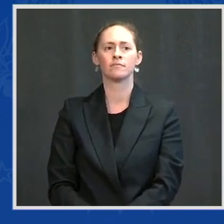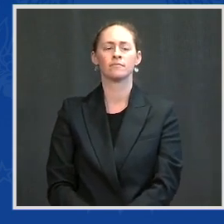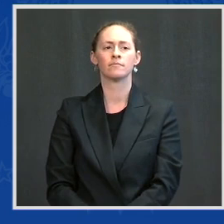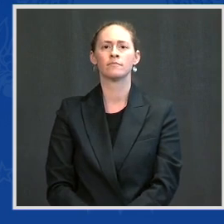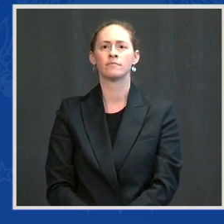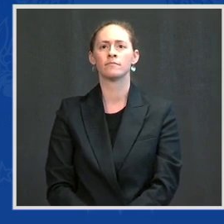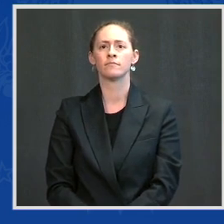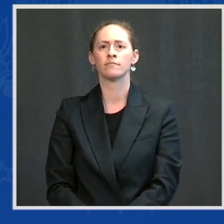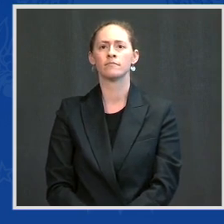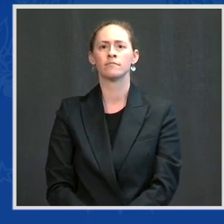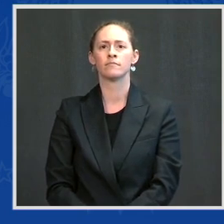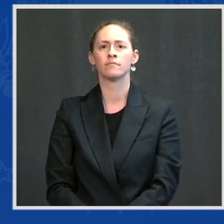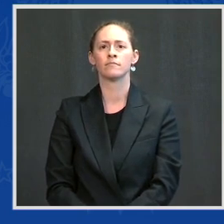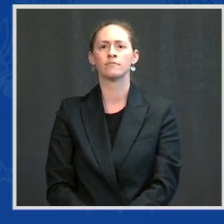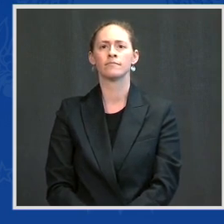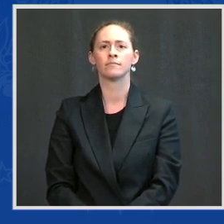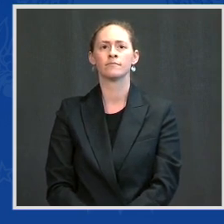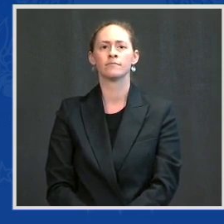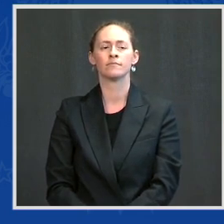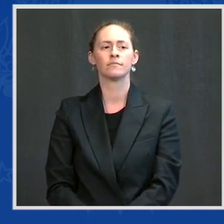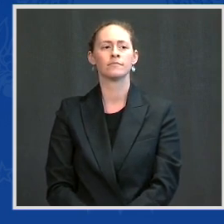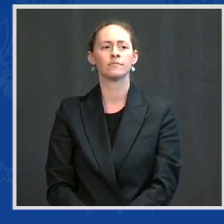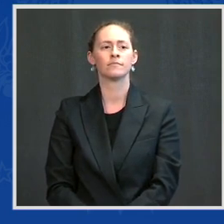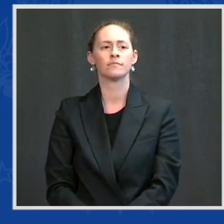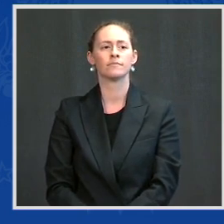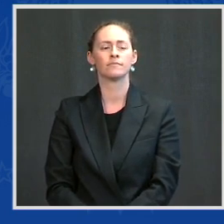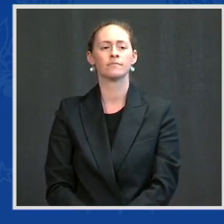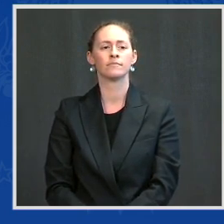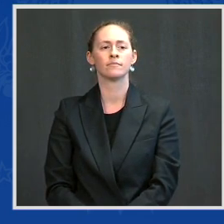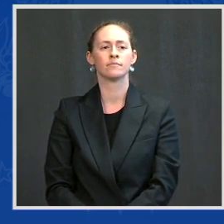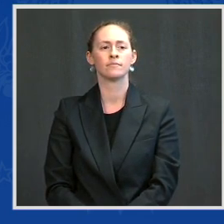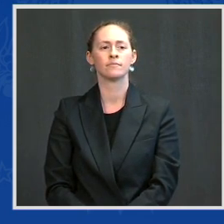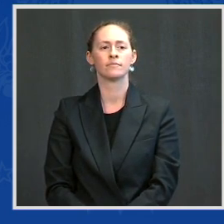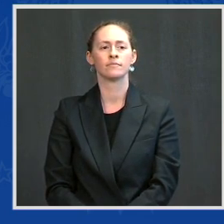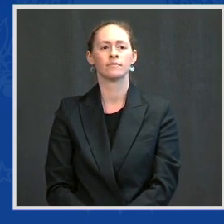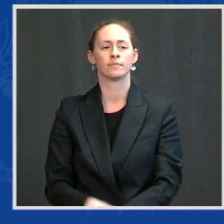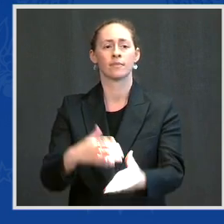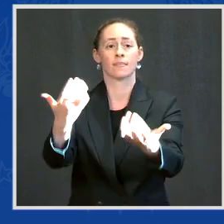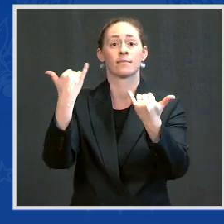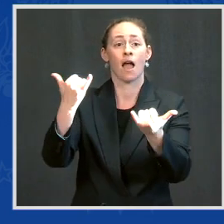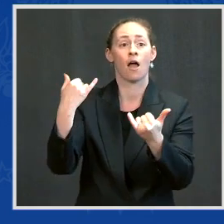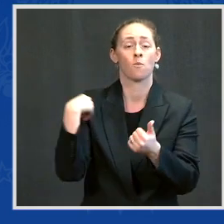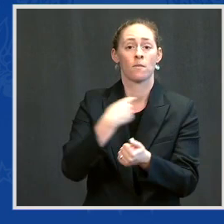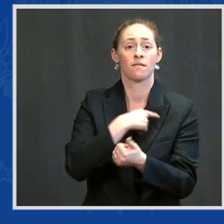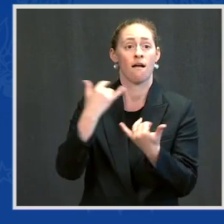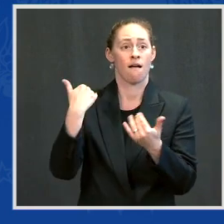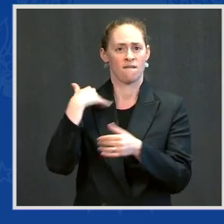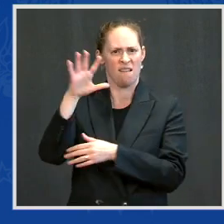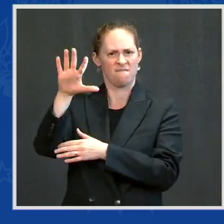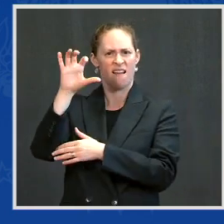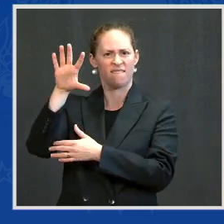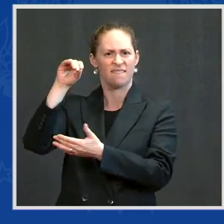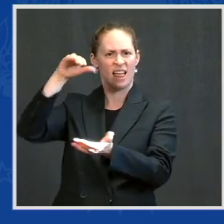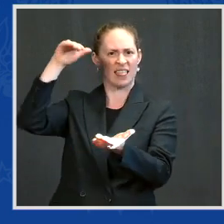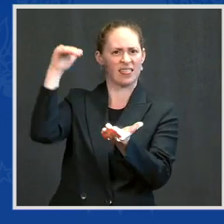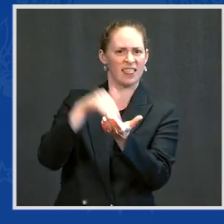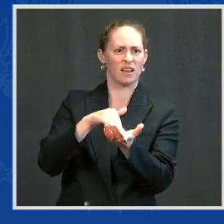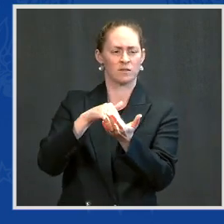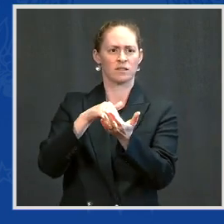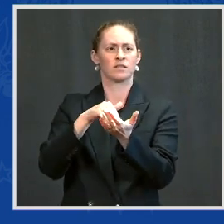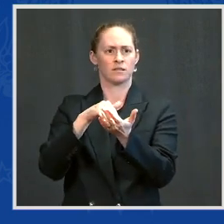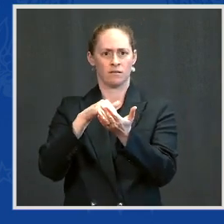550,000 Korean soldiers, sailors, airmen who work in close contact with American forces in